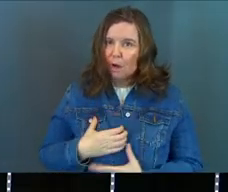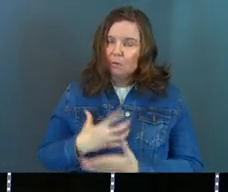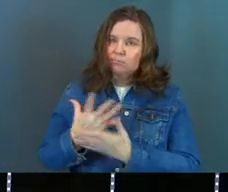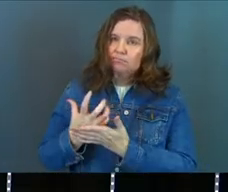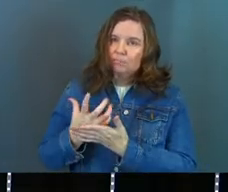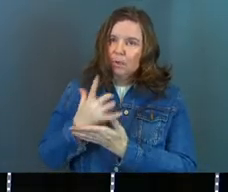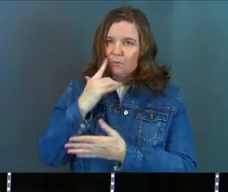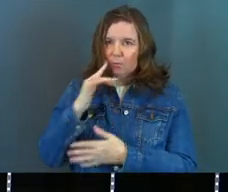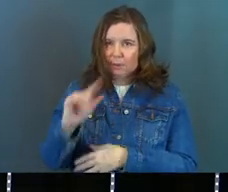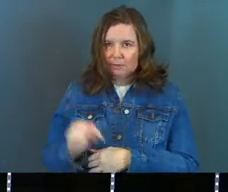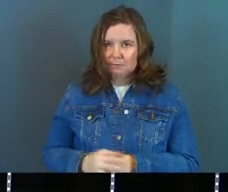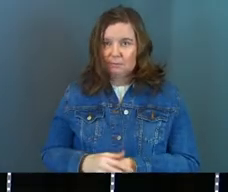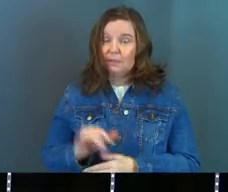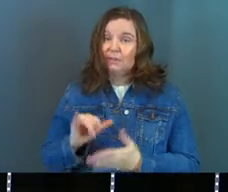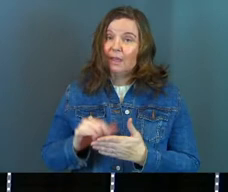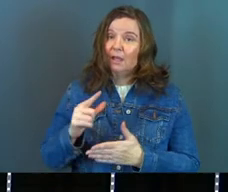it.